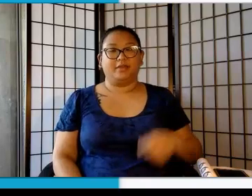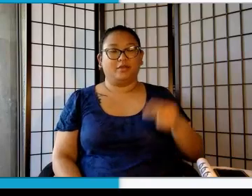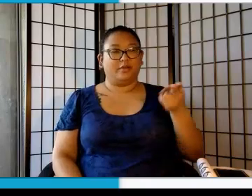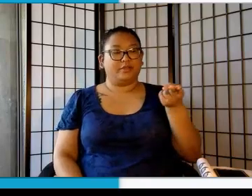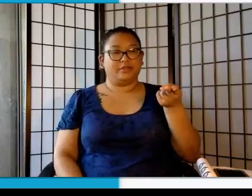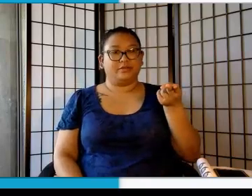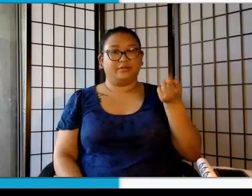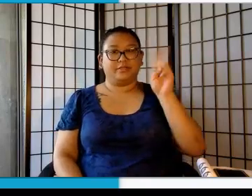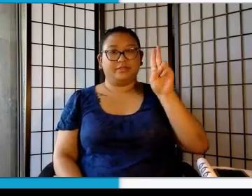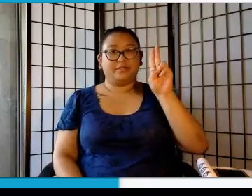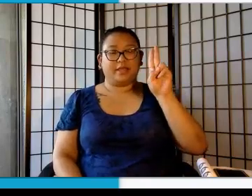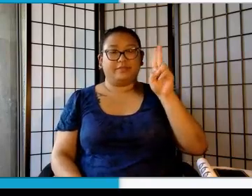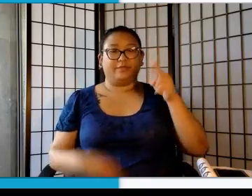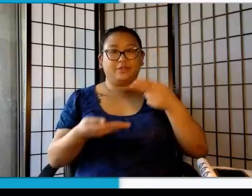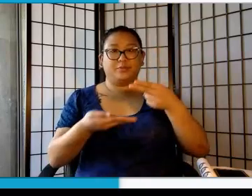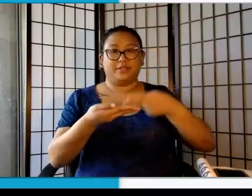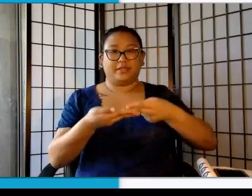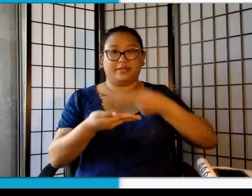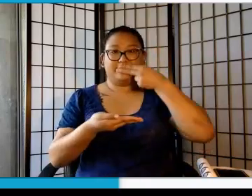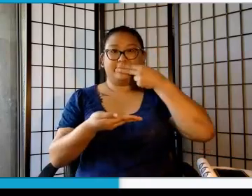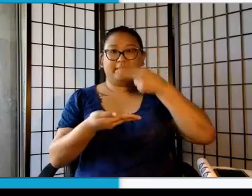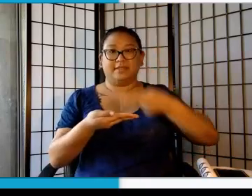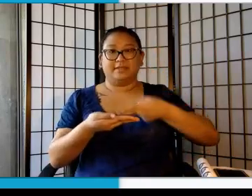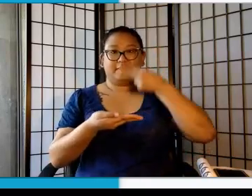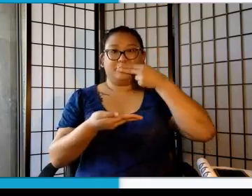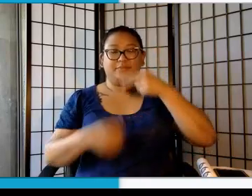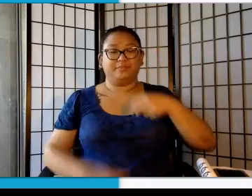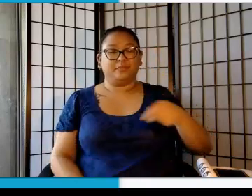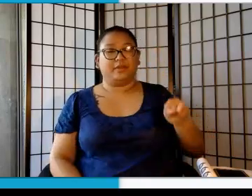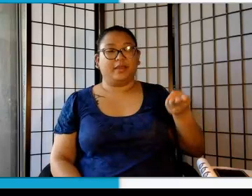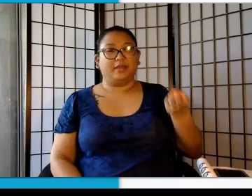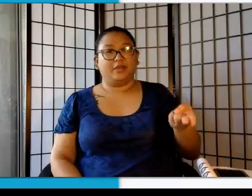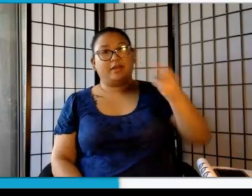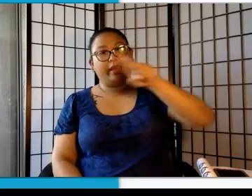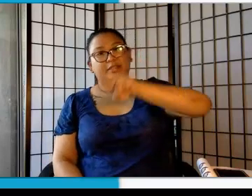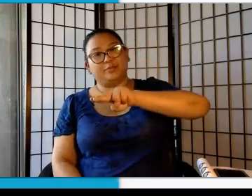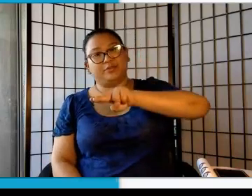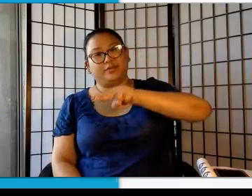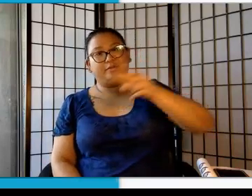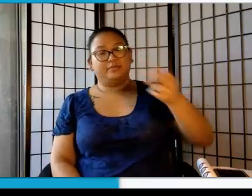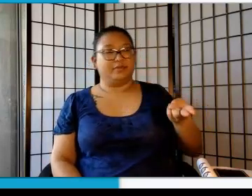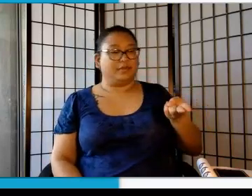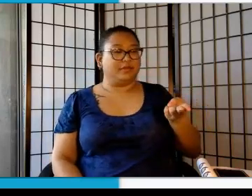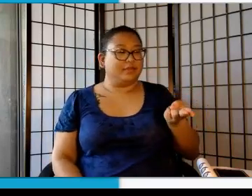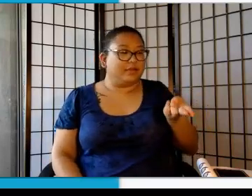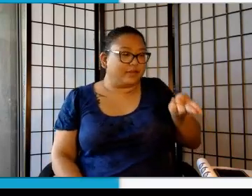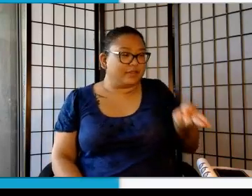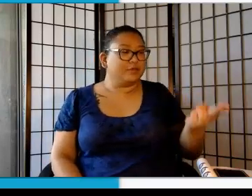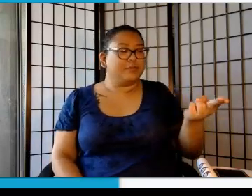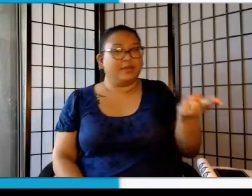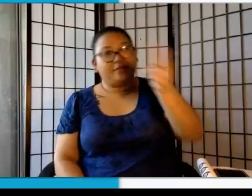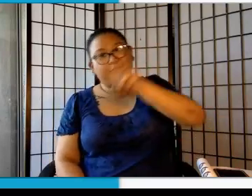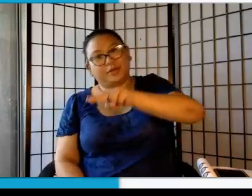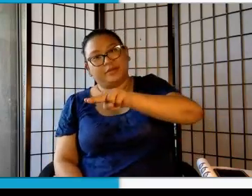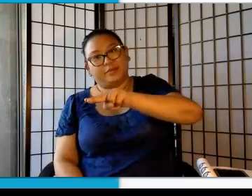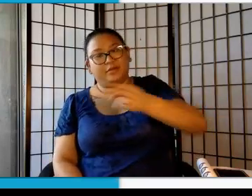Okay. You're going to, this is the sign for a spoon is like this. Spoon, okay. You're going to add a spoonful. You're going to like scoop